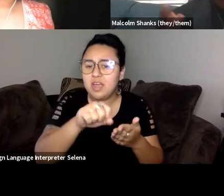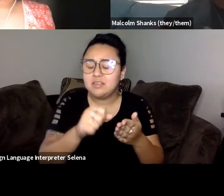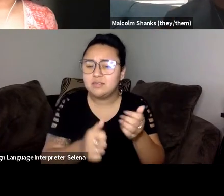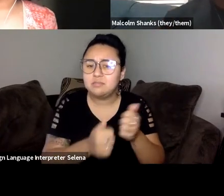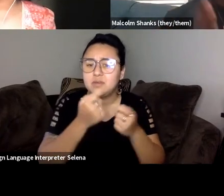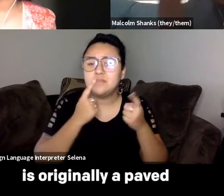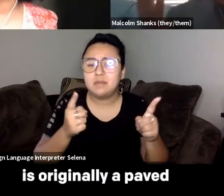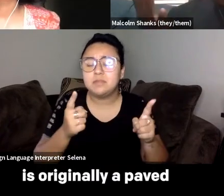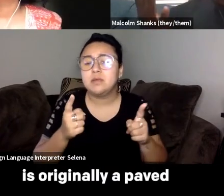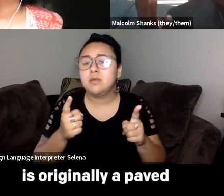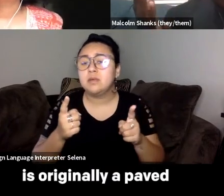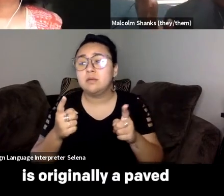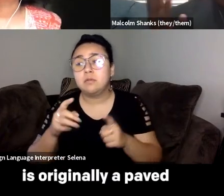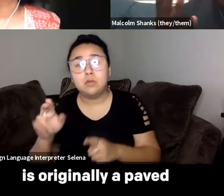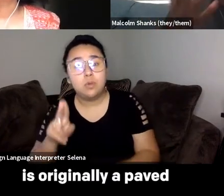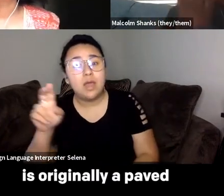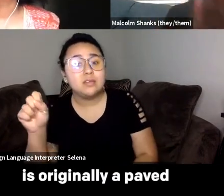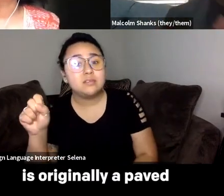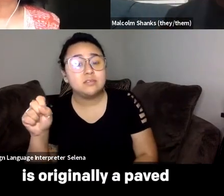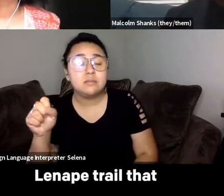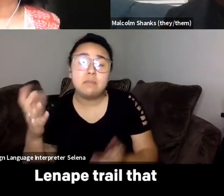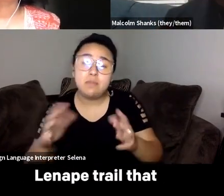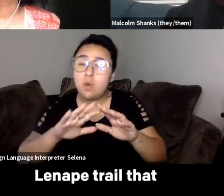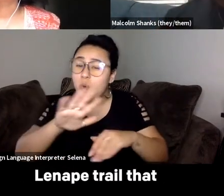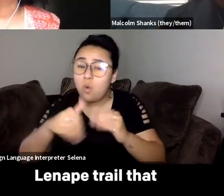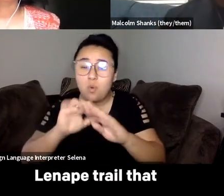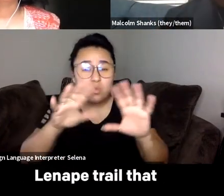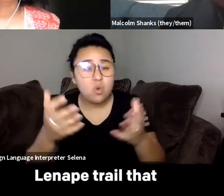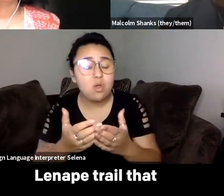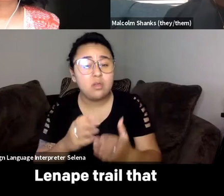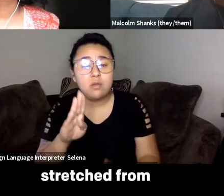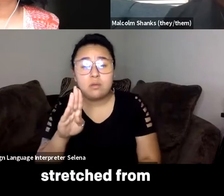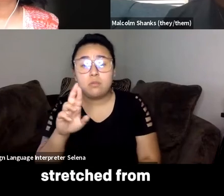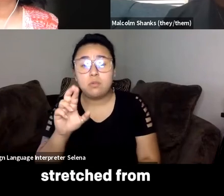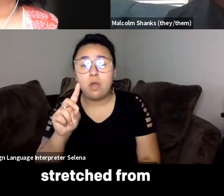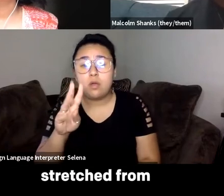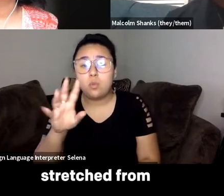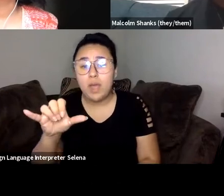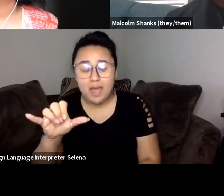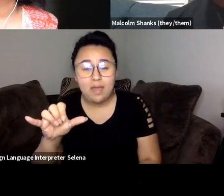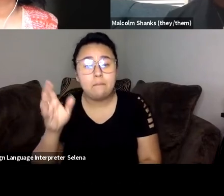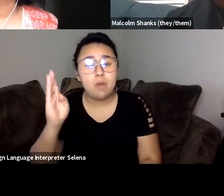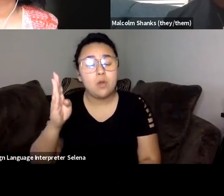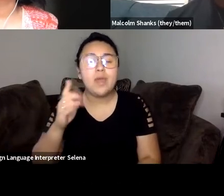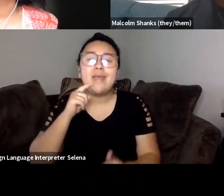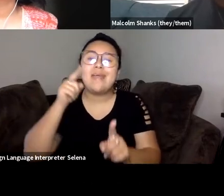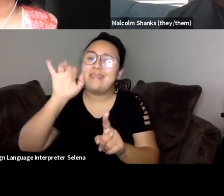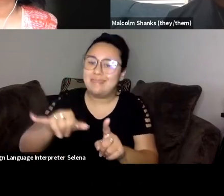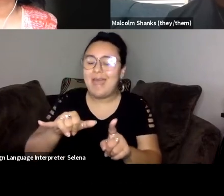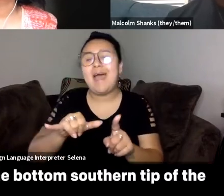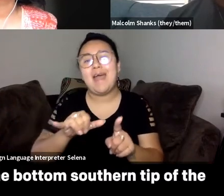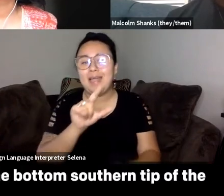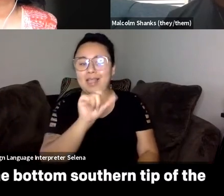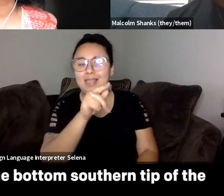famous streets in the world, Broadway, is originally a paved Lenape trail that stretched from